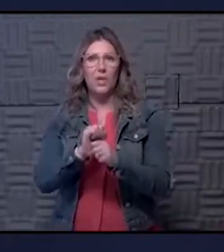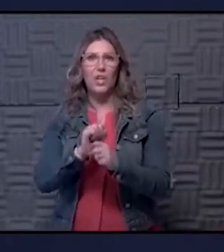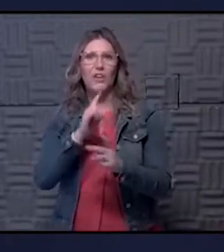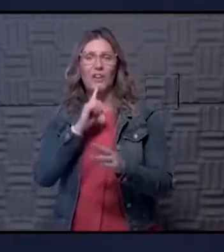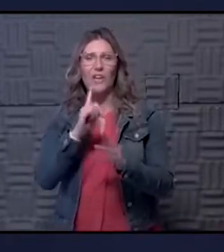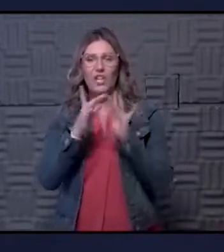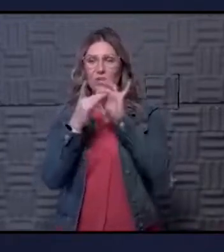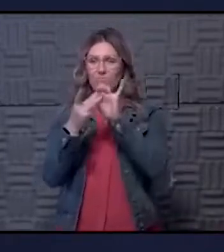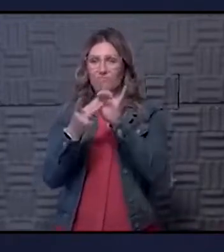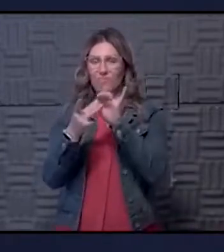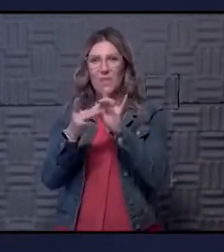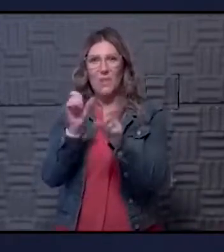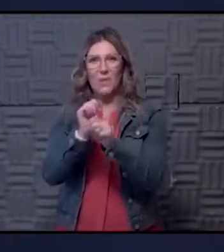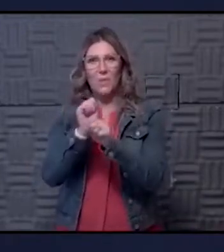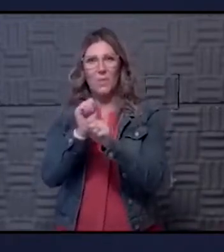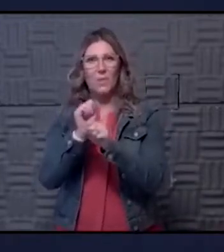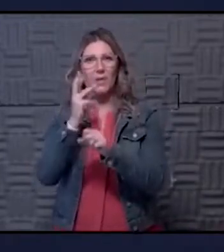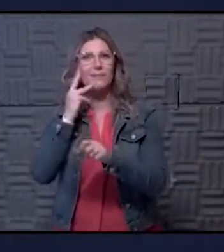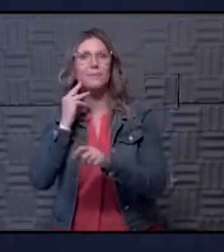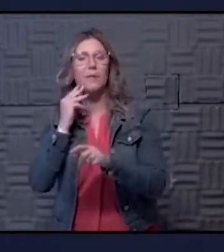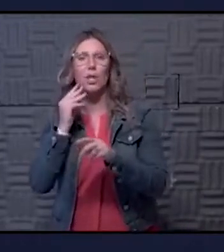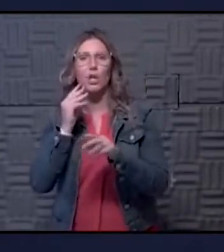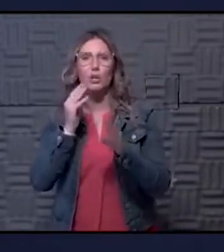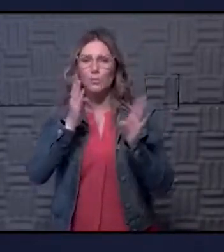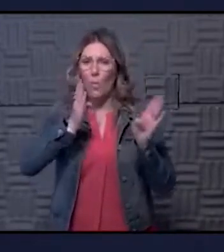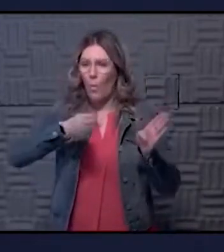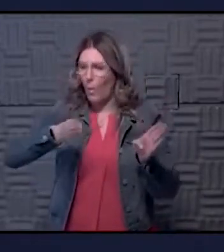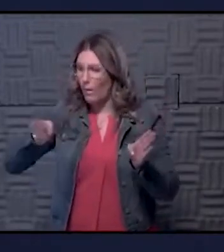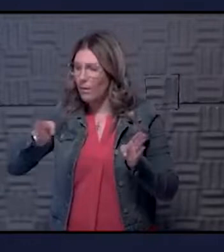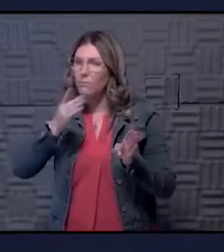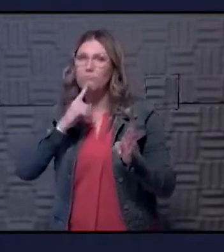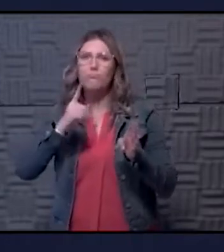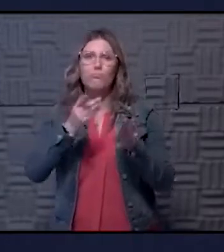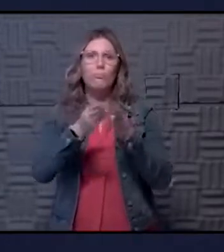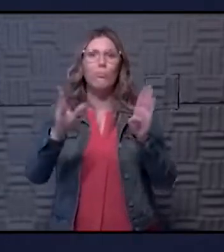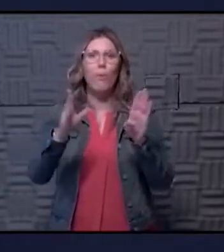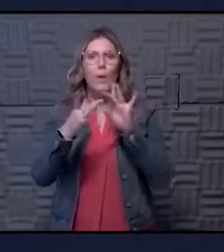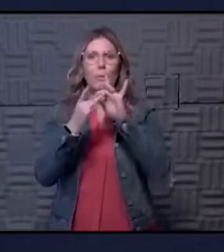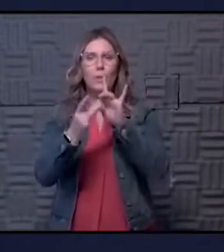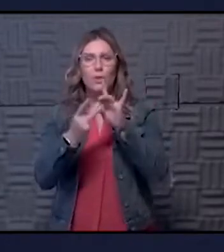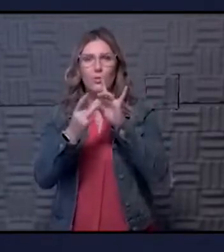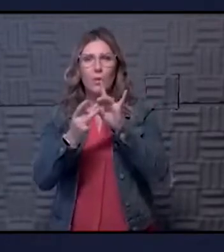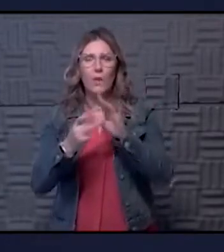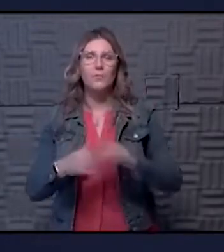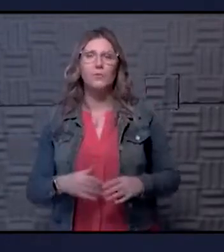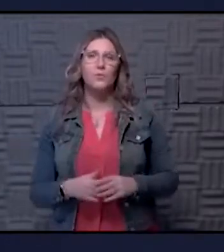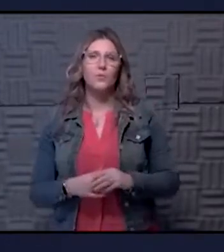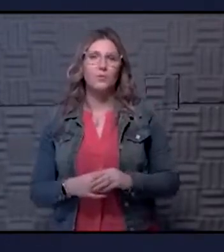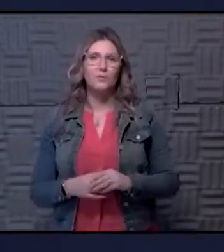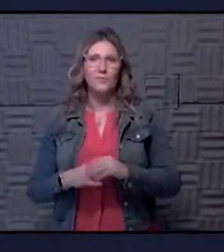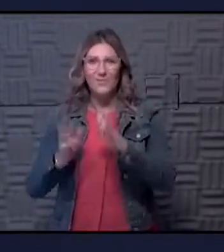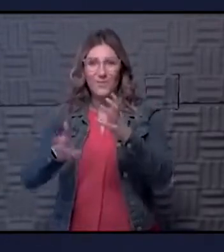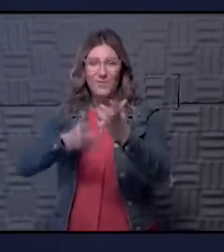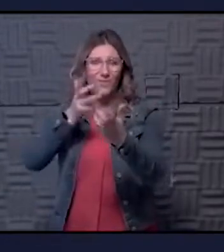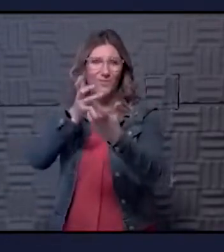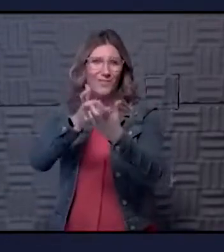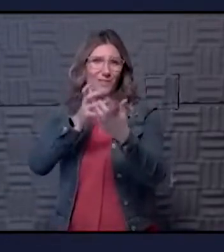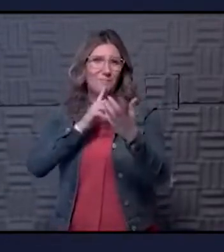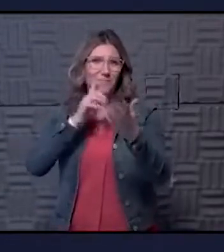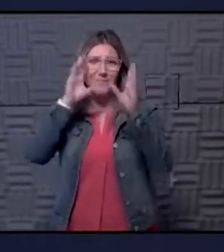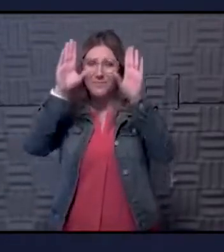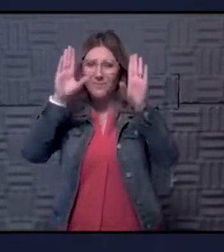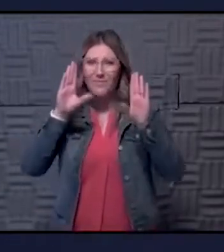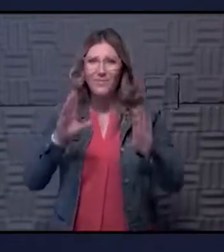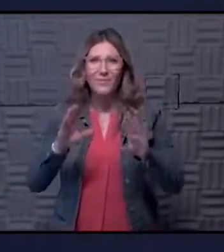work experience that I have, organization, public relations. So the fit was just great as far